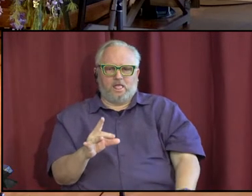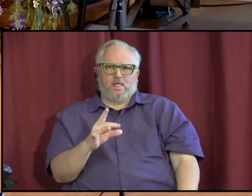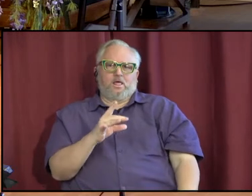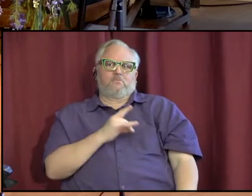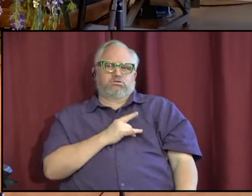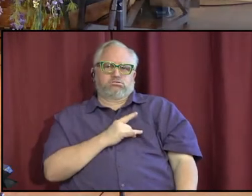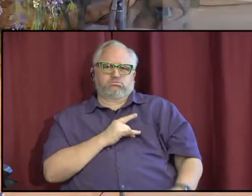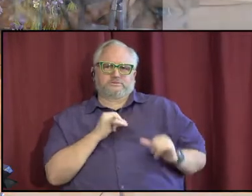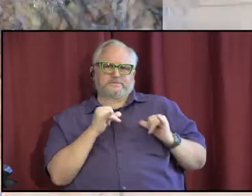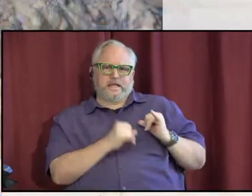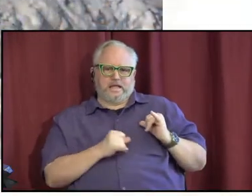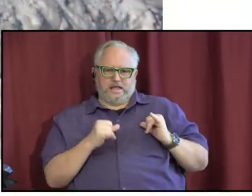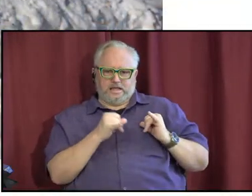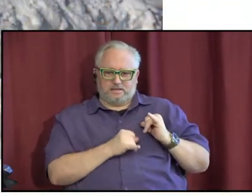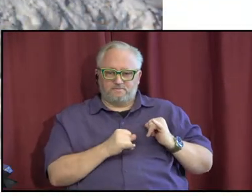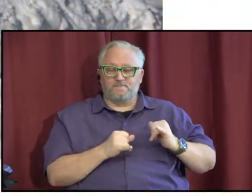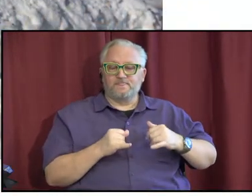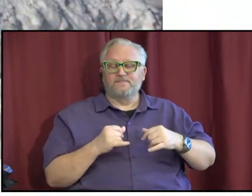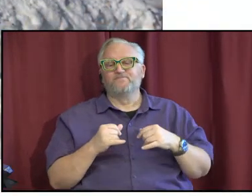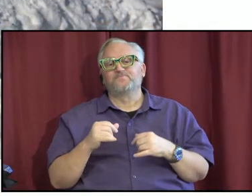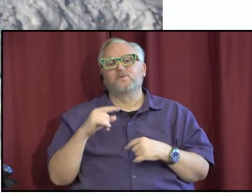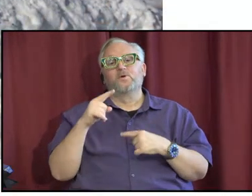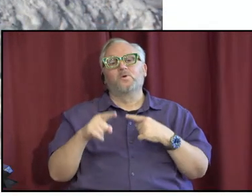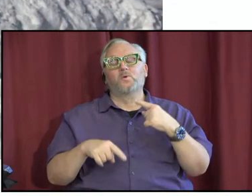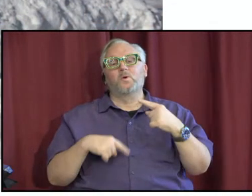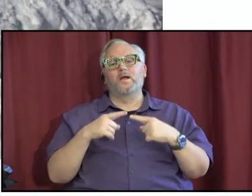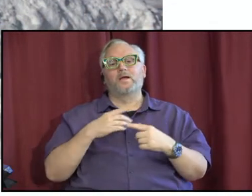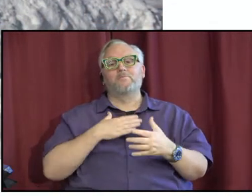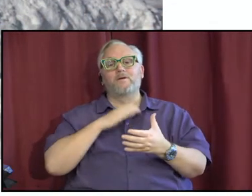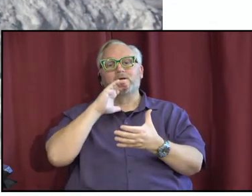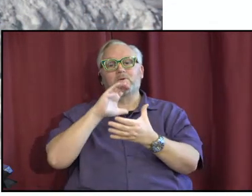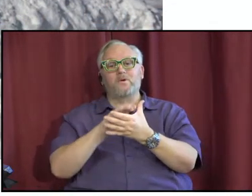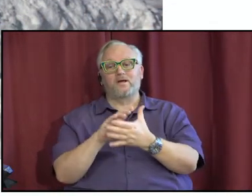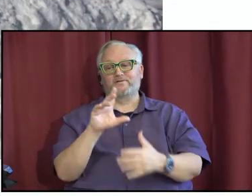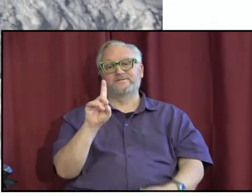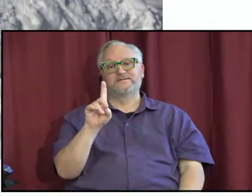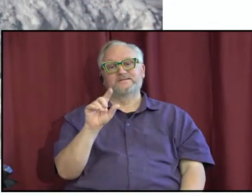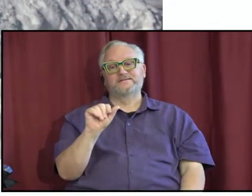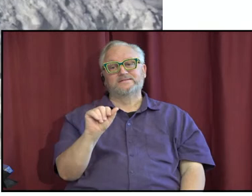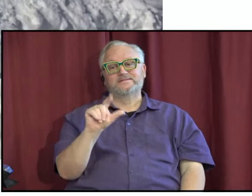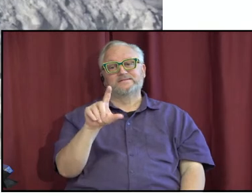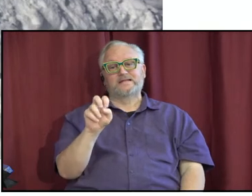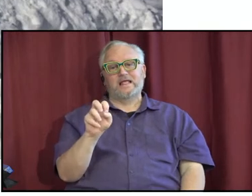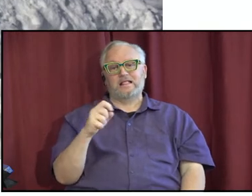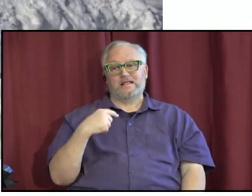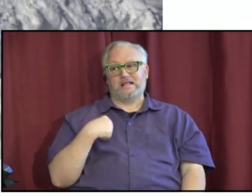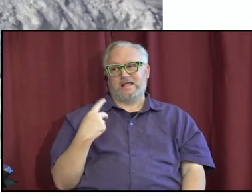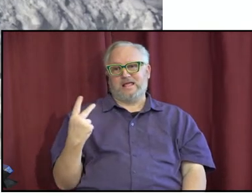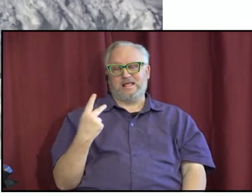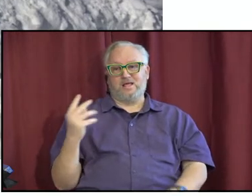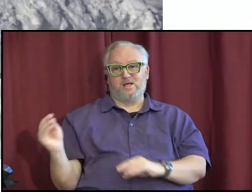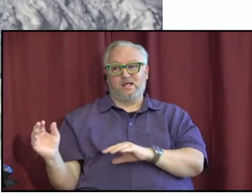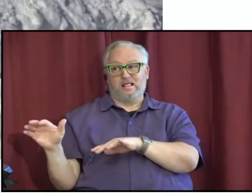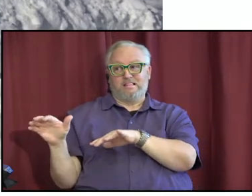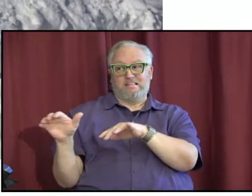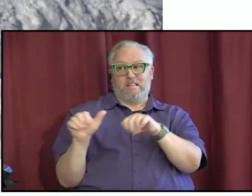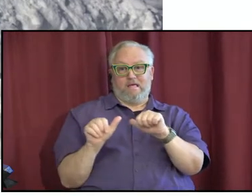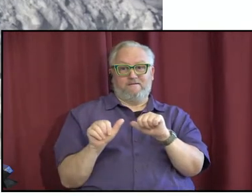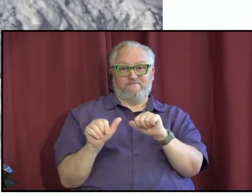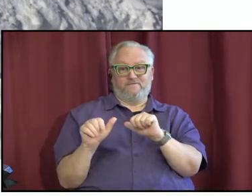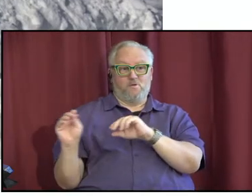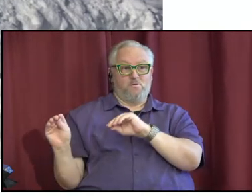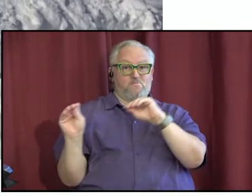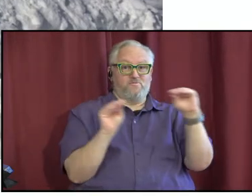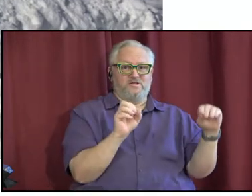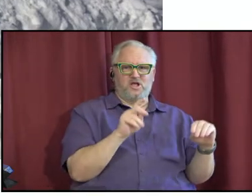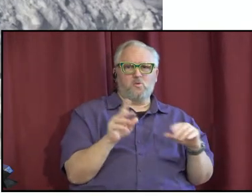This is what Dale and I left behind when we moved out here to San Diego to be with you, a driveway full